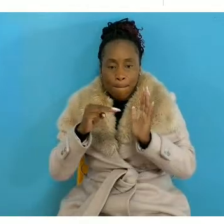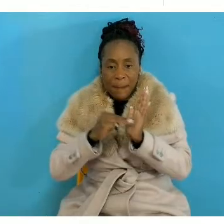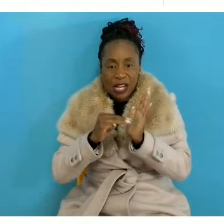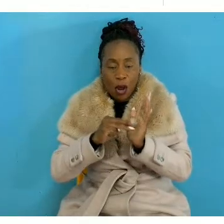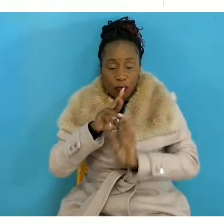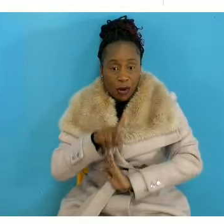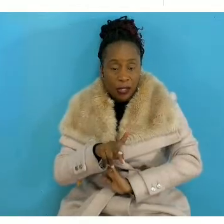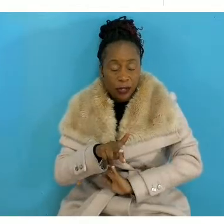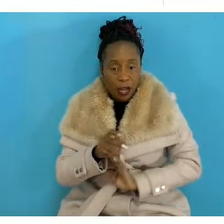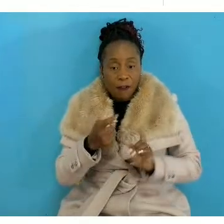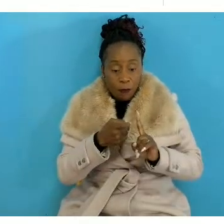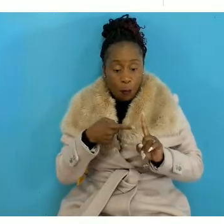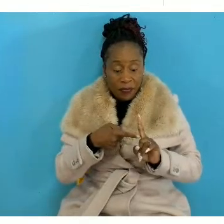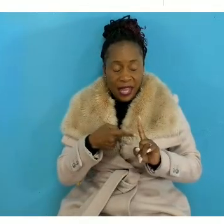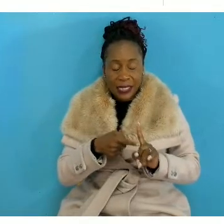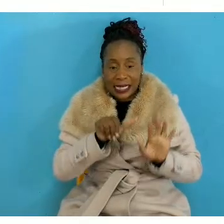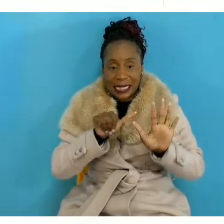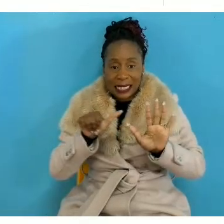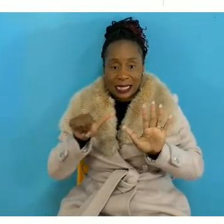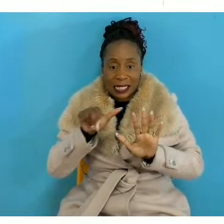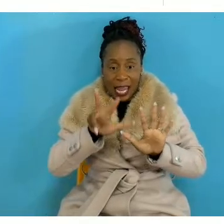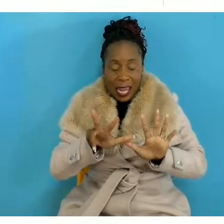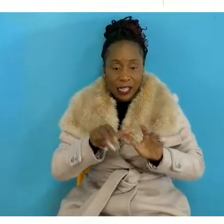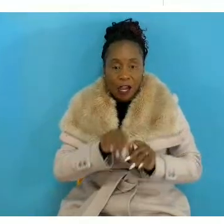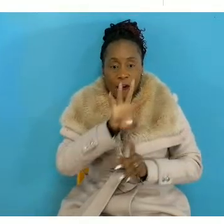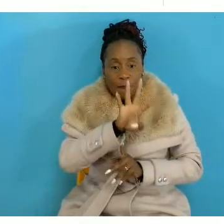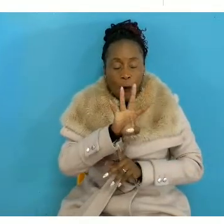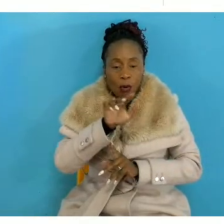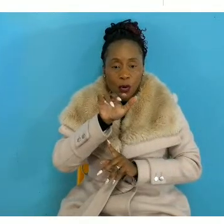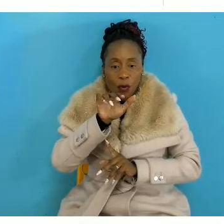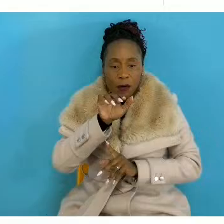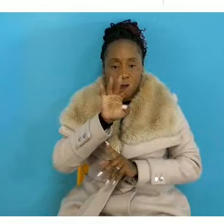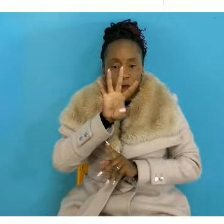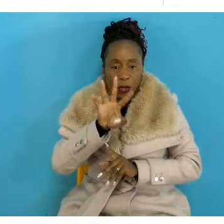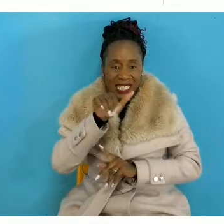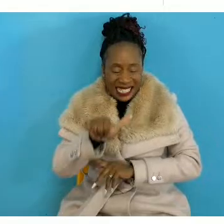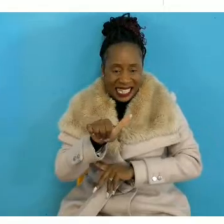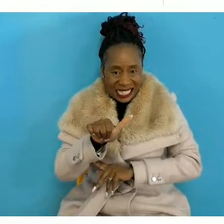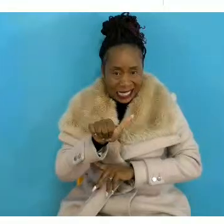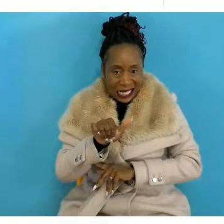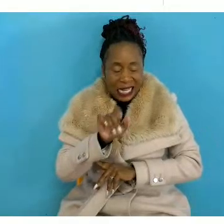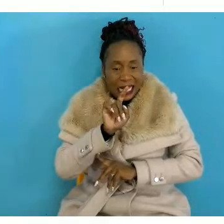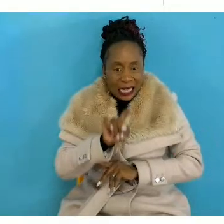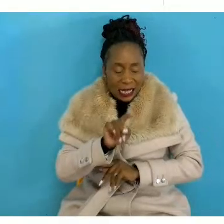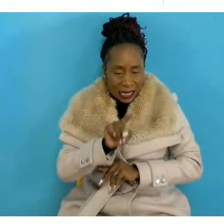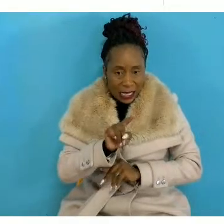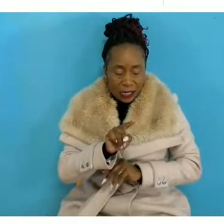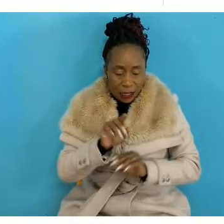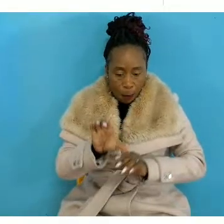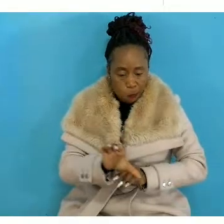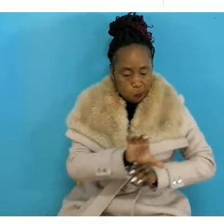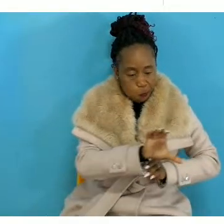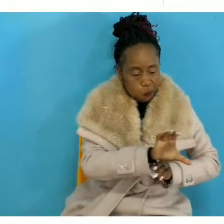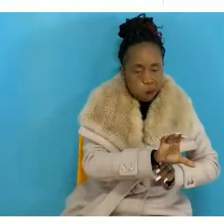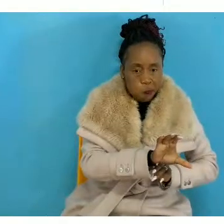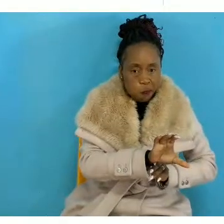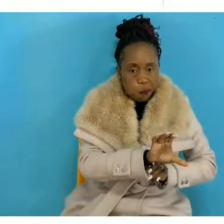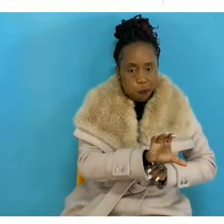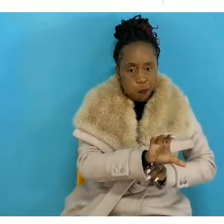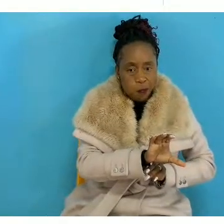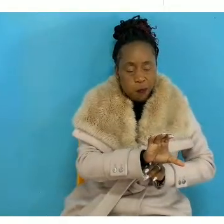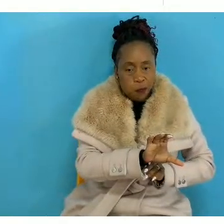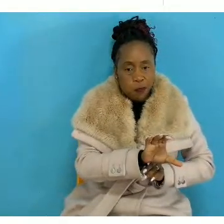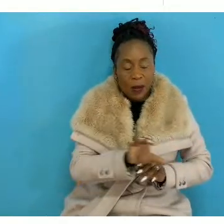million, and of that, Chair, 446 is our discretionary allocation, and